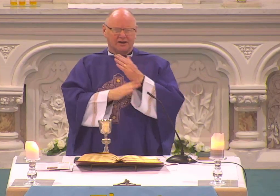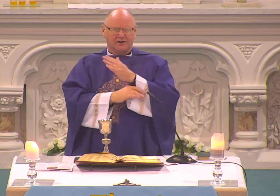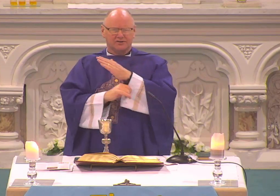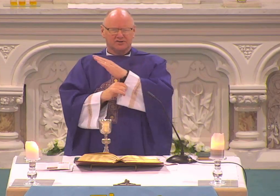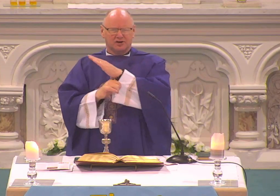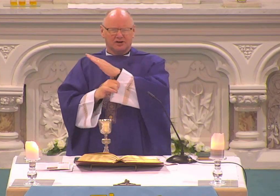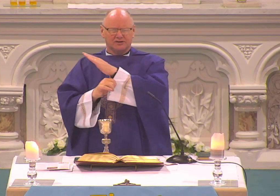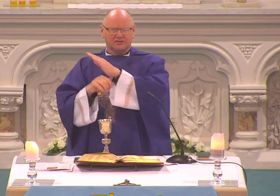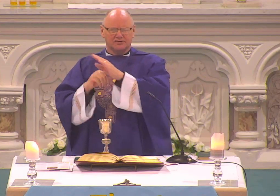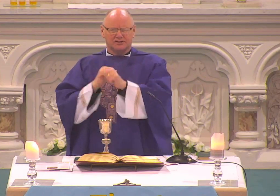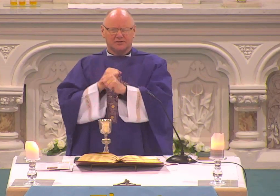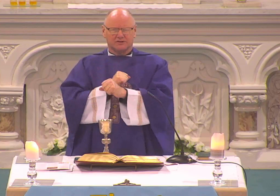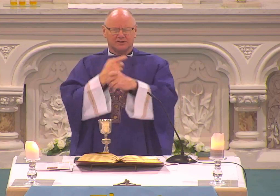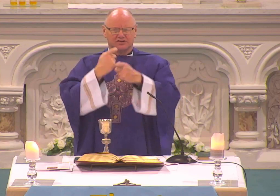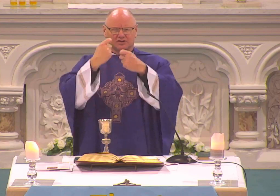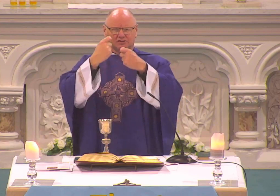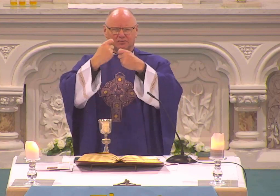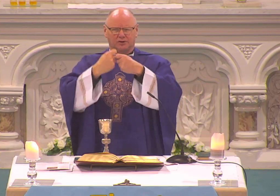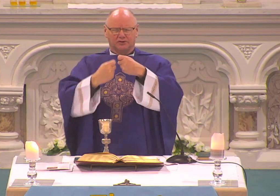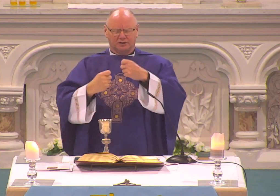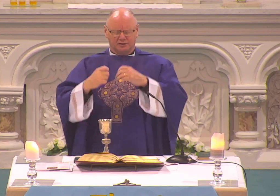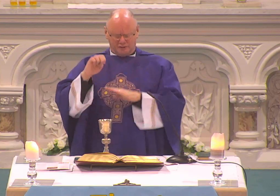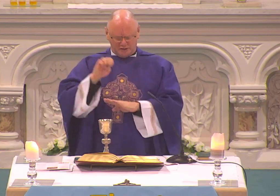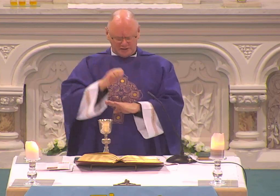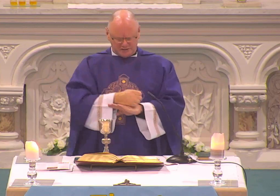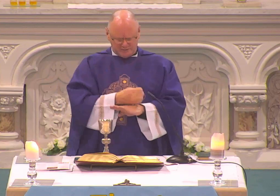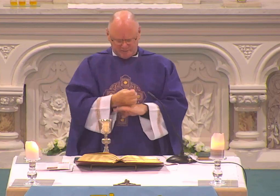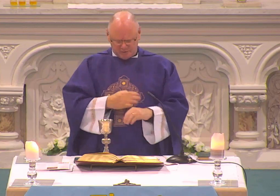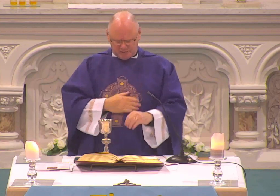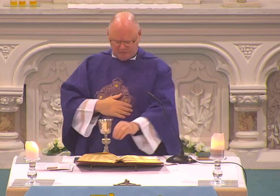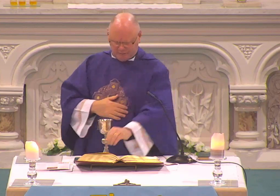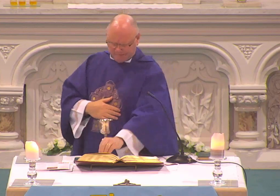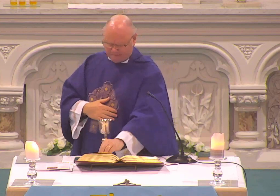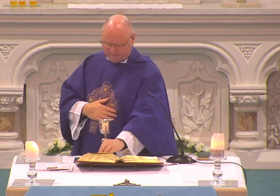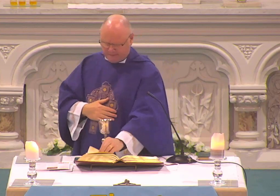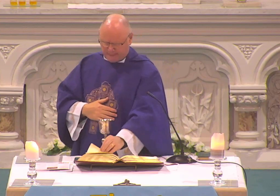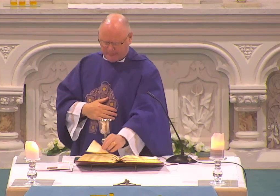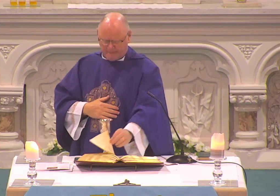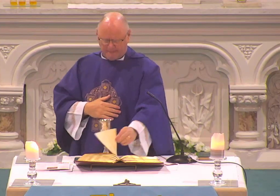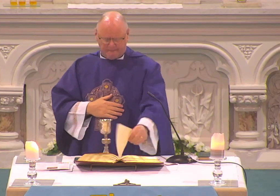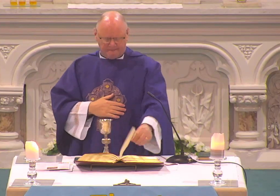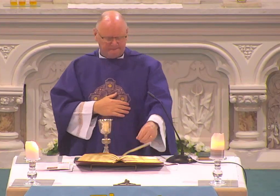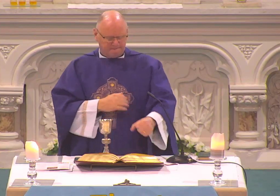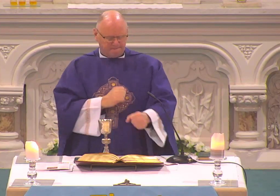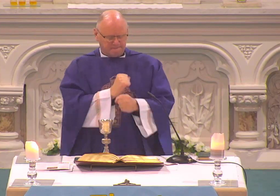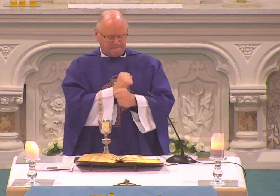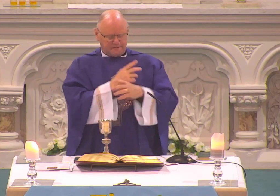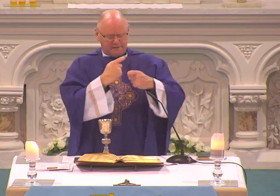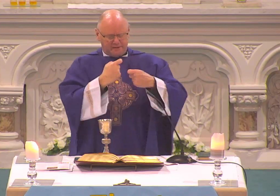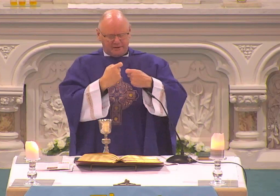And lead us not into temptation, but deliver us from evil.